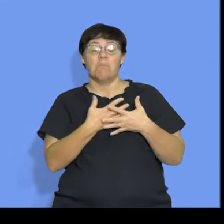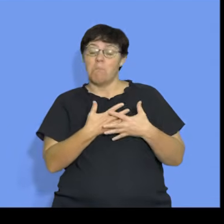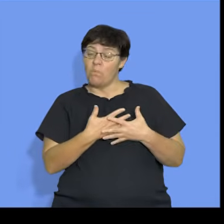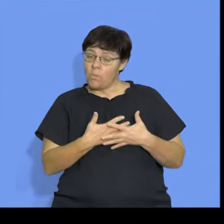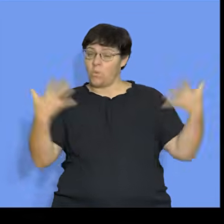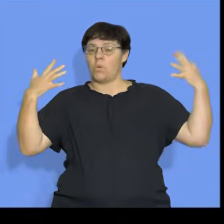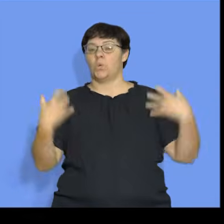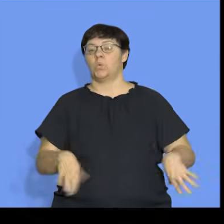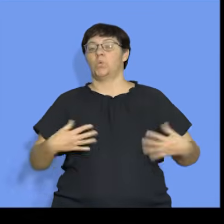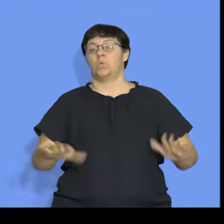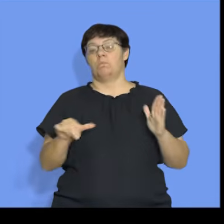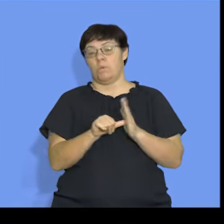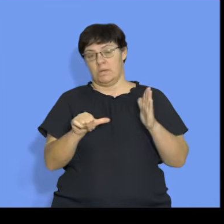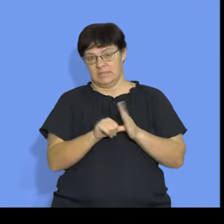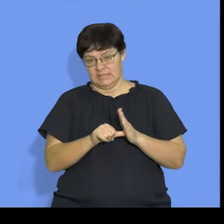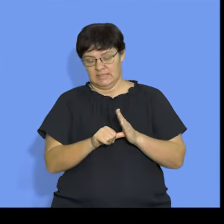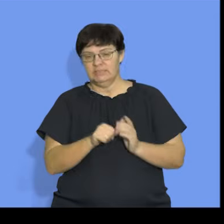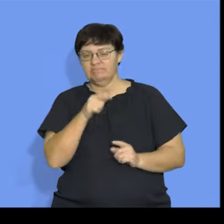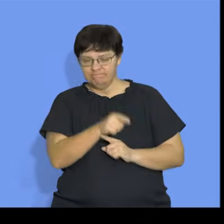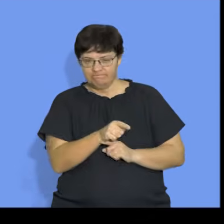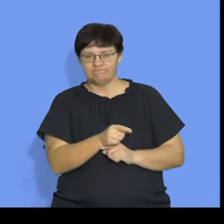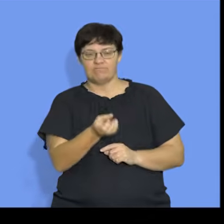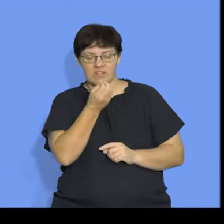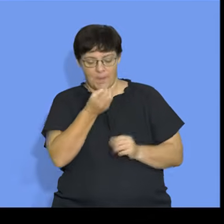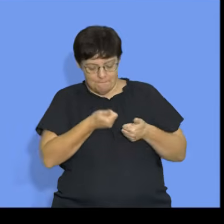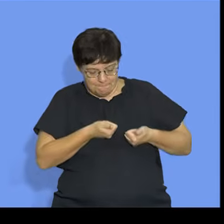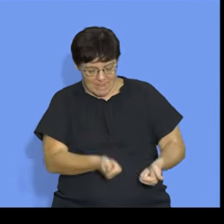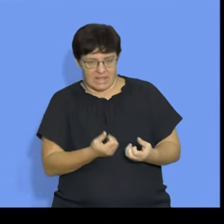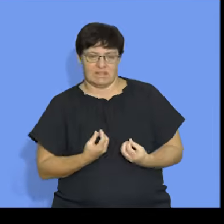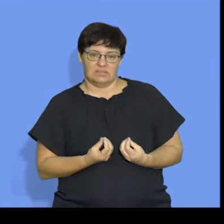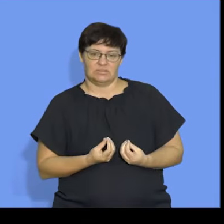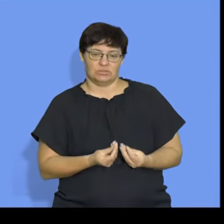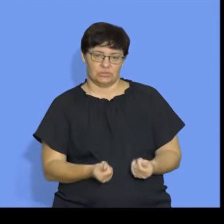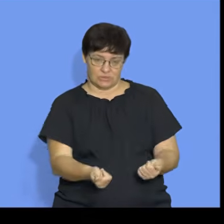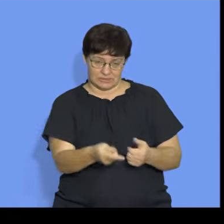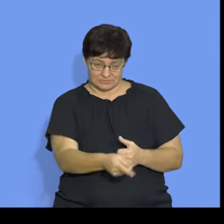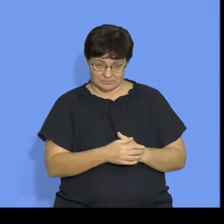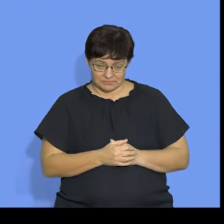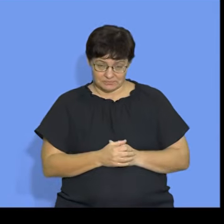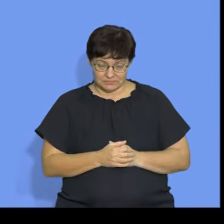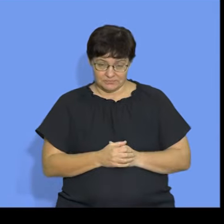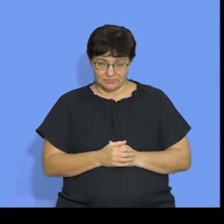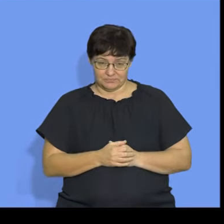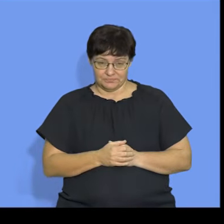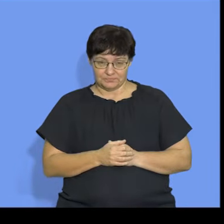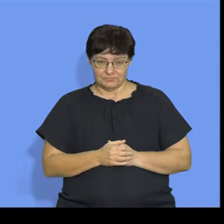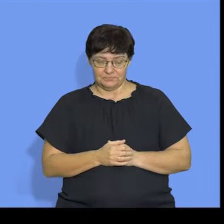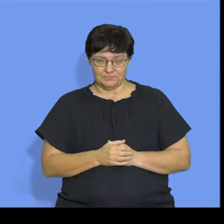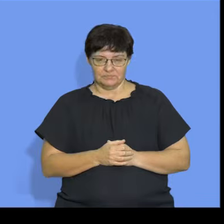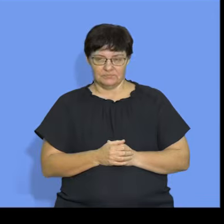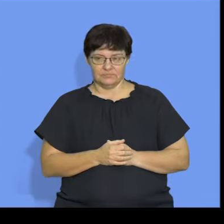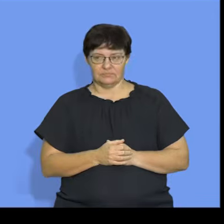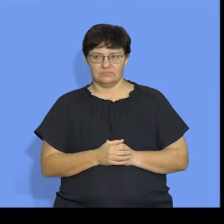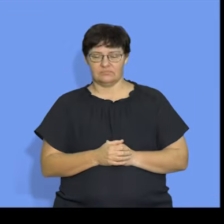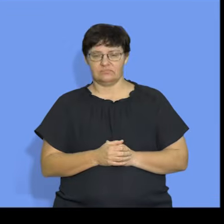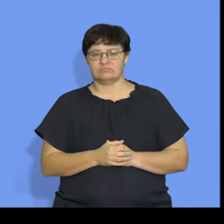important microorganisms that return these nutrients back to the environment. Now,